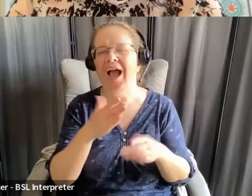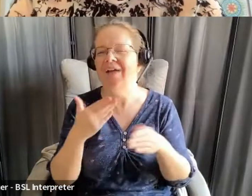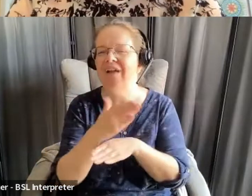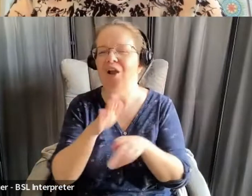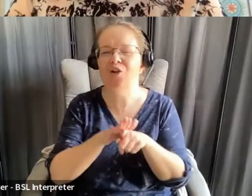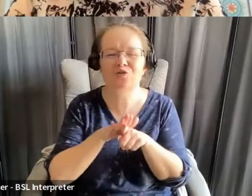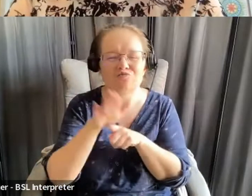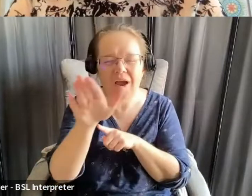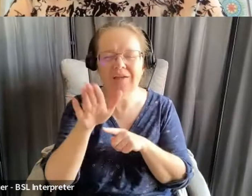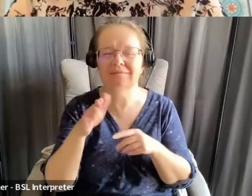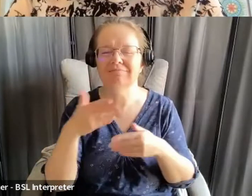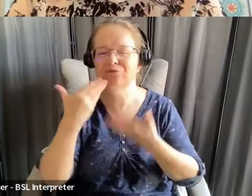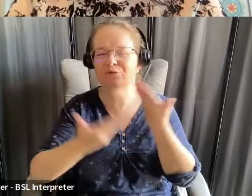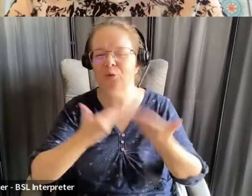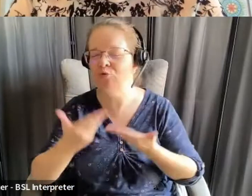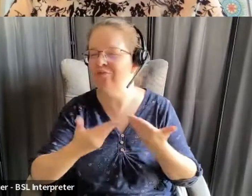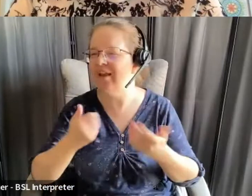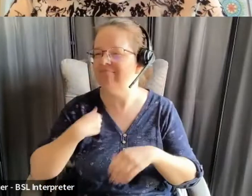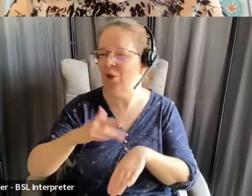tells us,